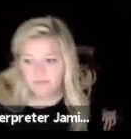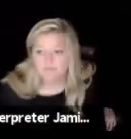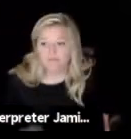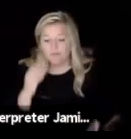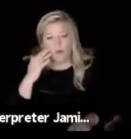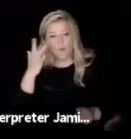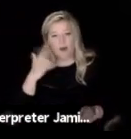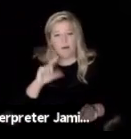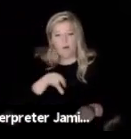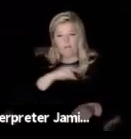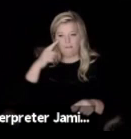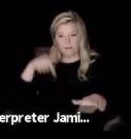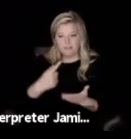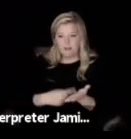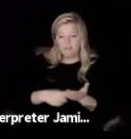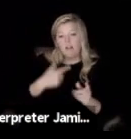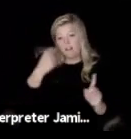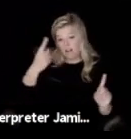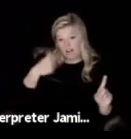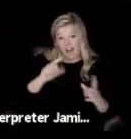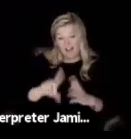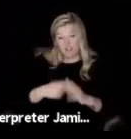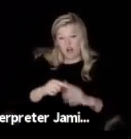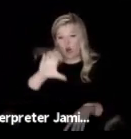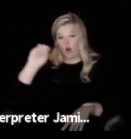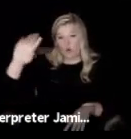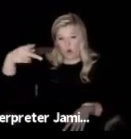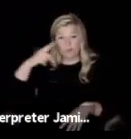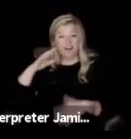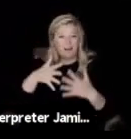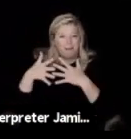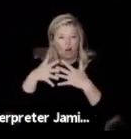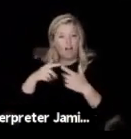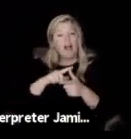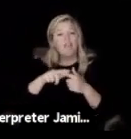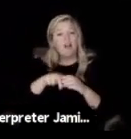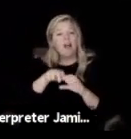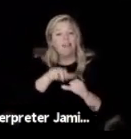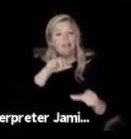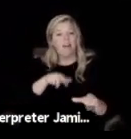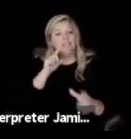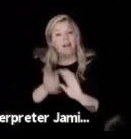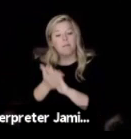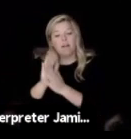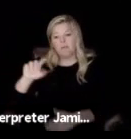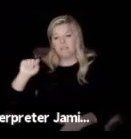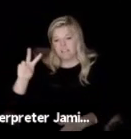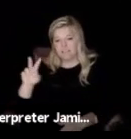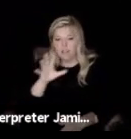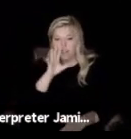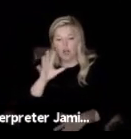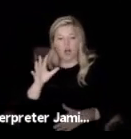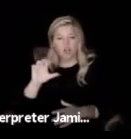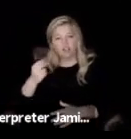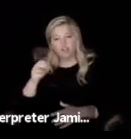about me. I started in corporate America. After I left corporate America, I ended up becoming a television talk show host, producer,